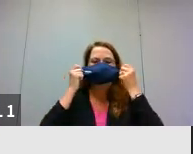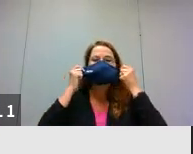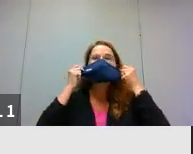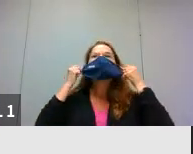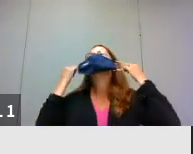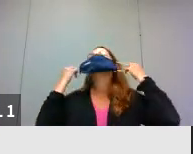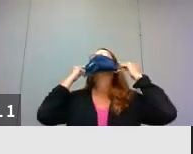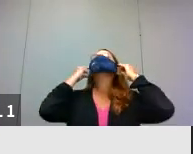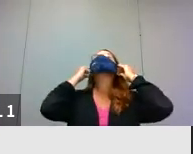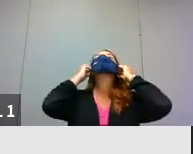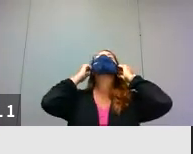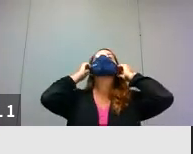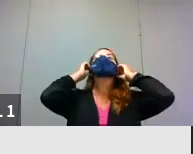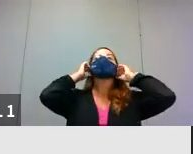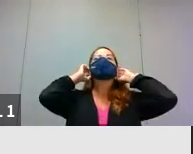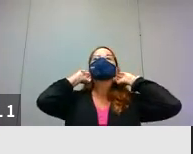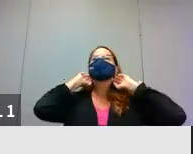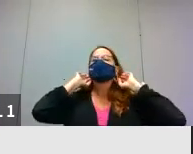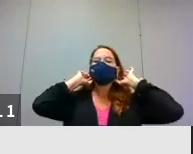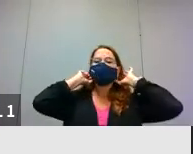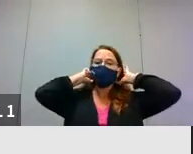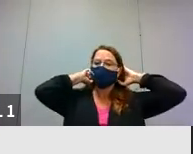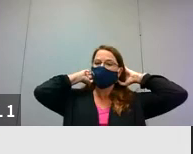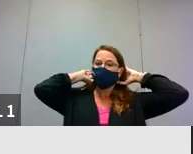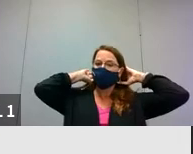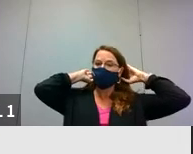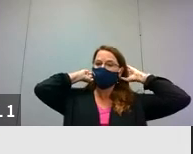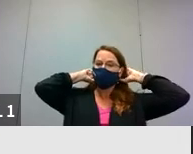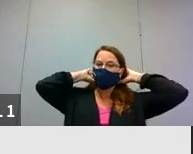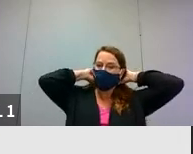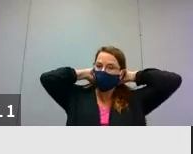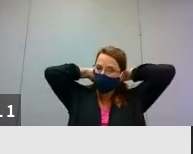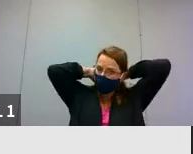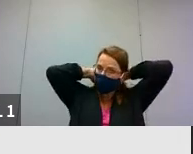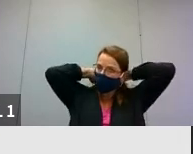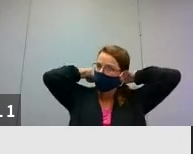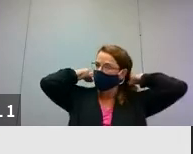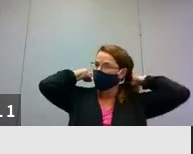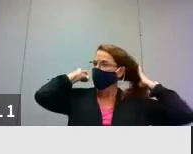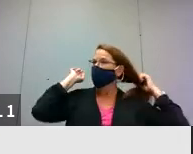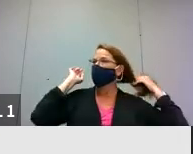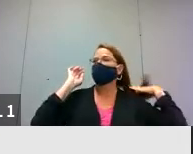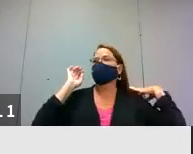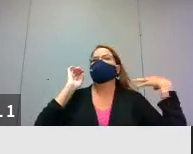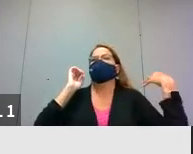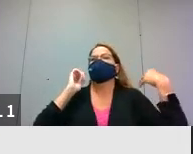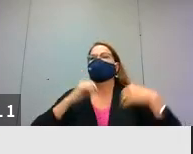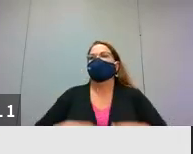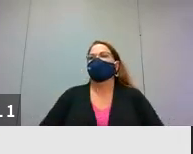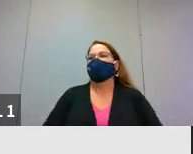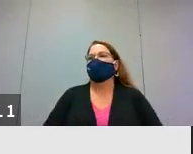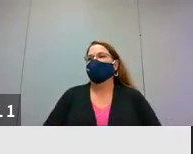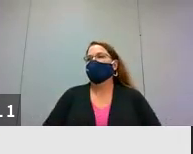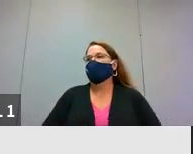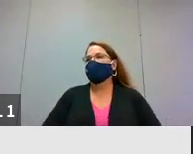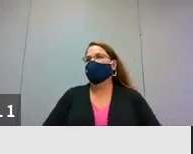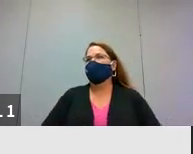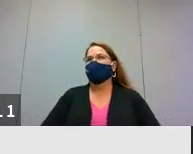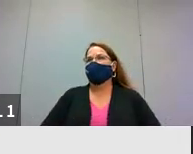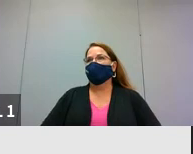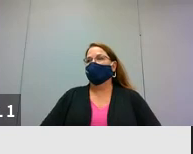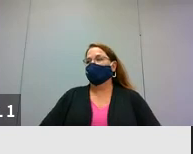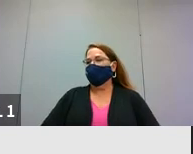captioner? Wait, she's already captioner. Well, I know, rename her. I mean, rename Debbie Easterly